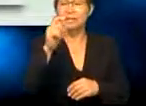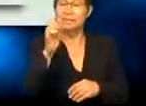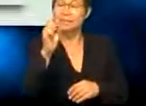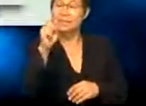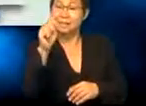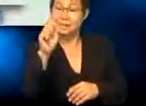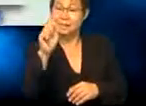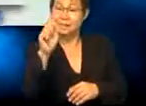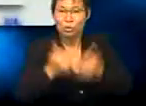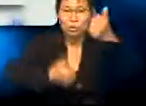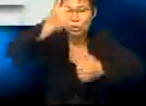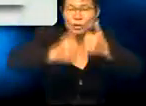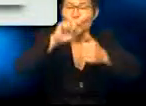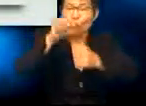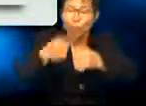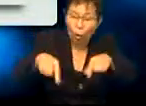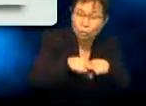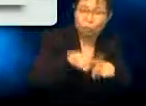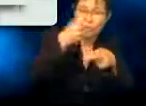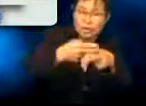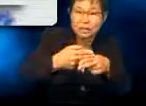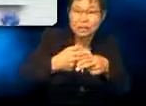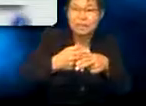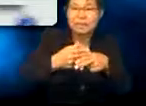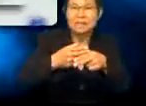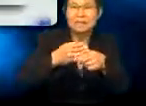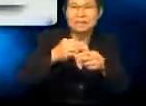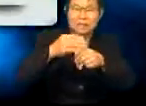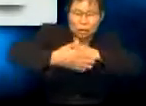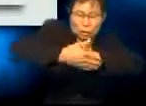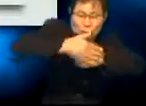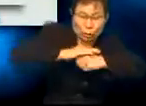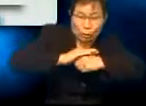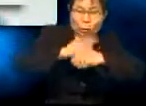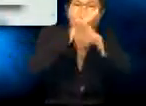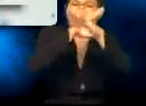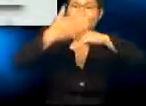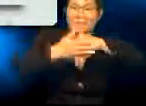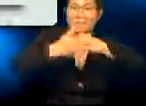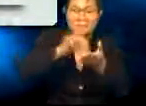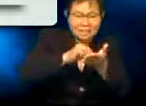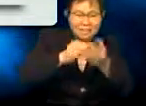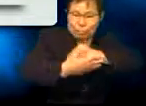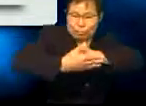The testa, which is also known as the seed coat, protects the seed.